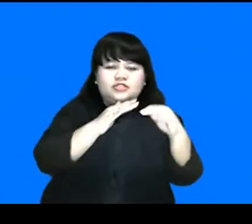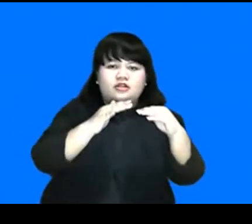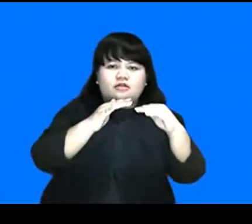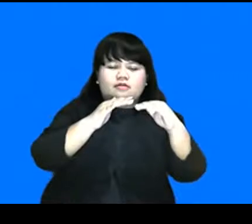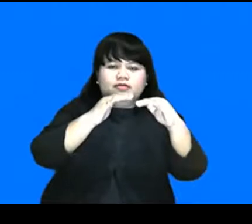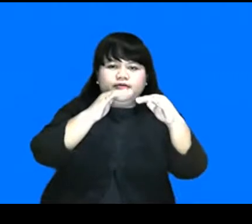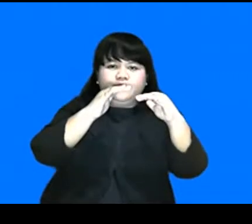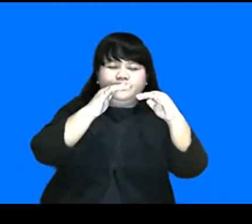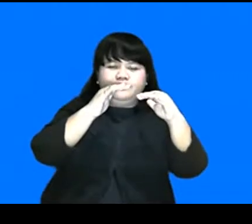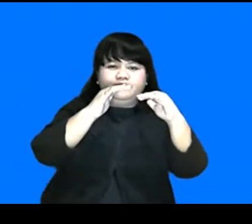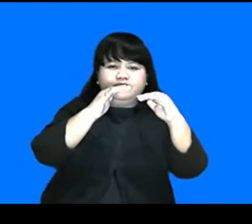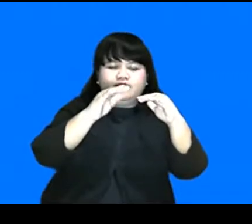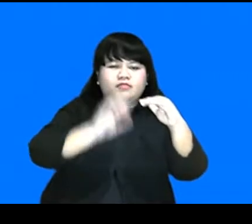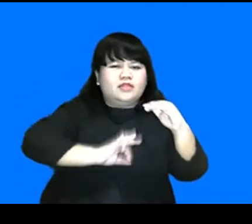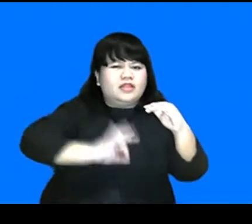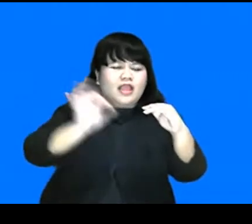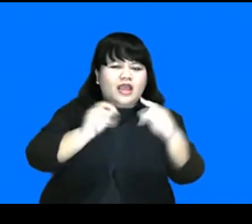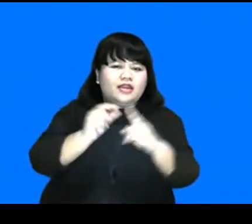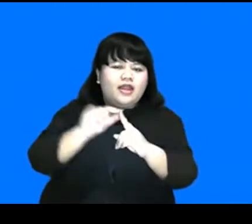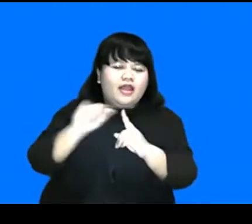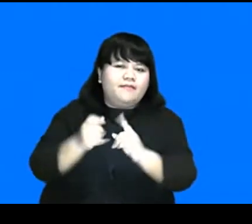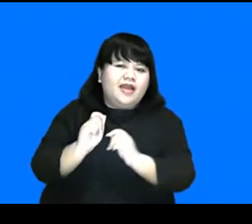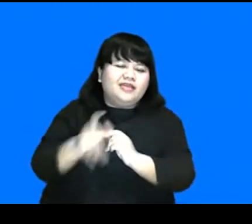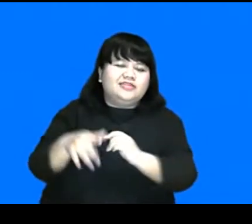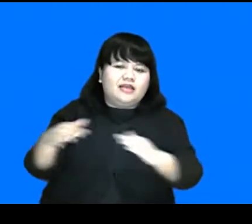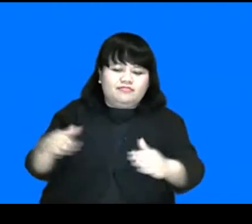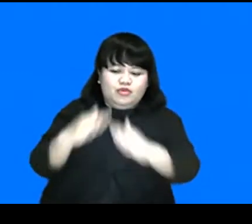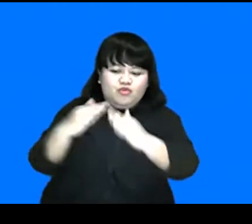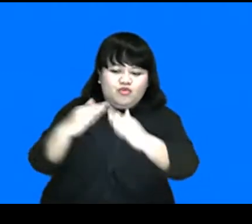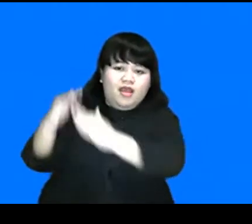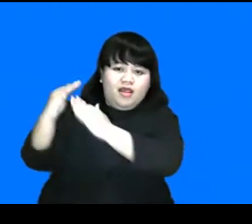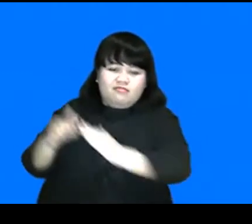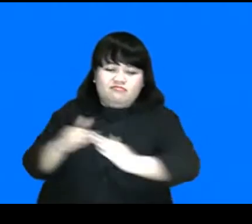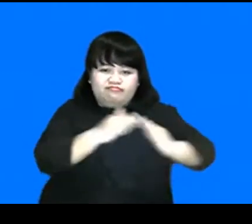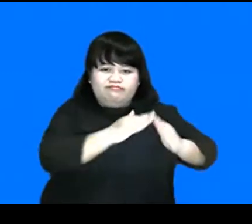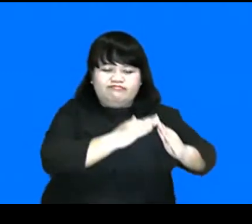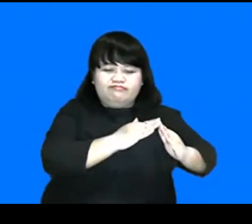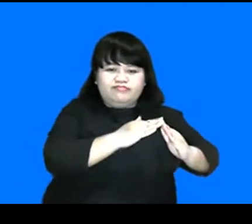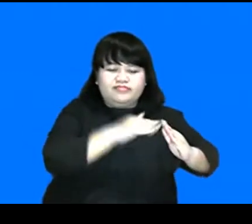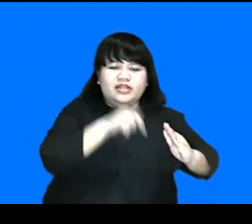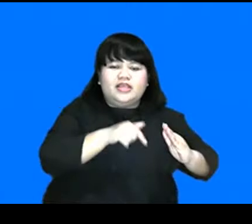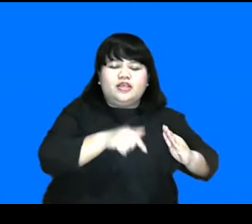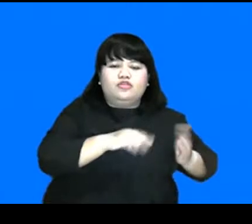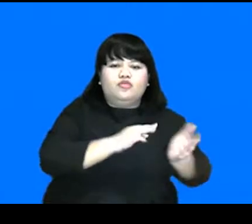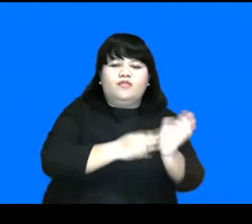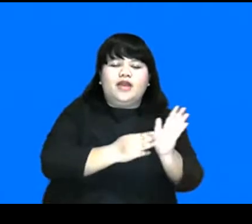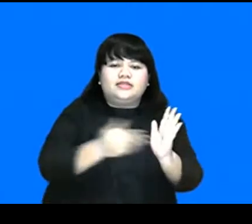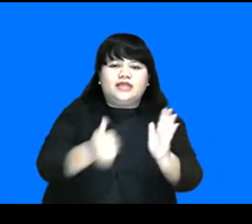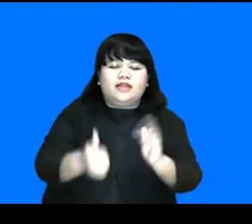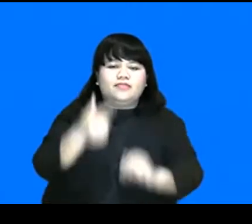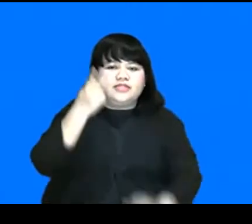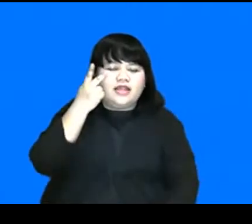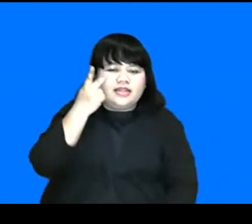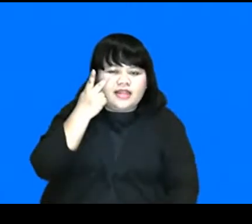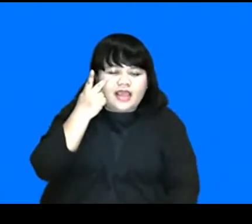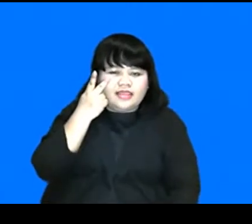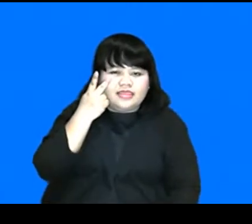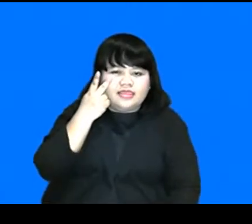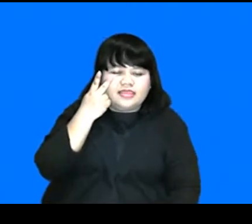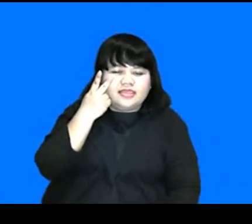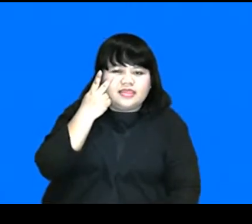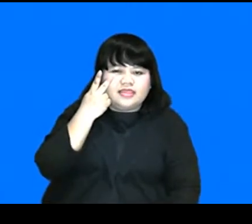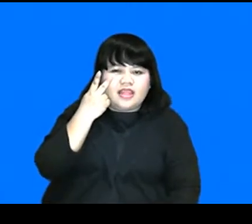and this is a problem that we see. And though it sounds promising, we don't expect it